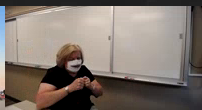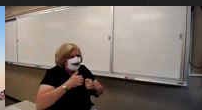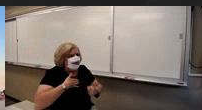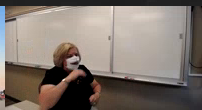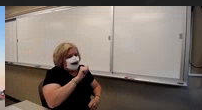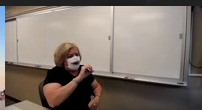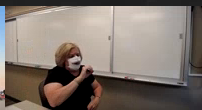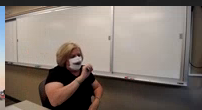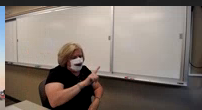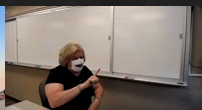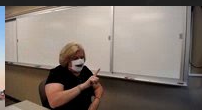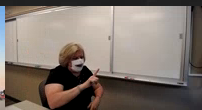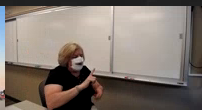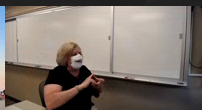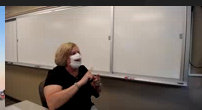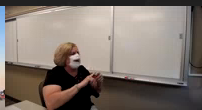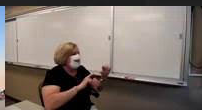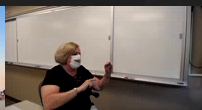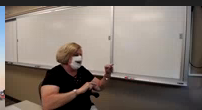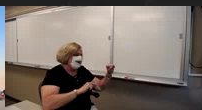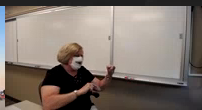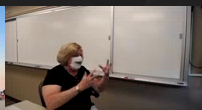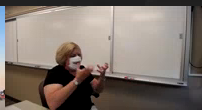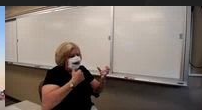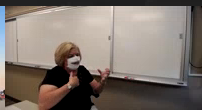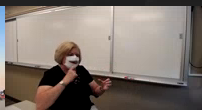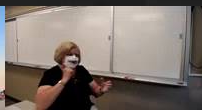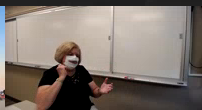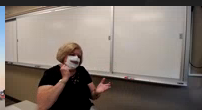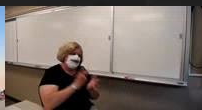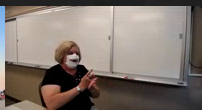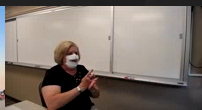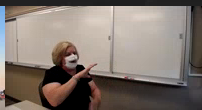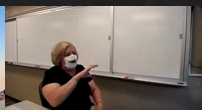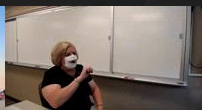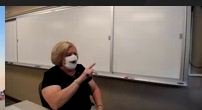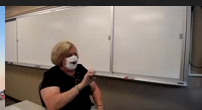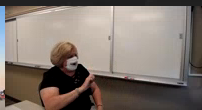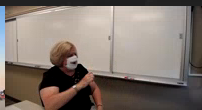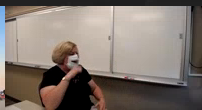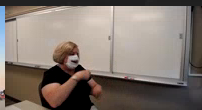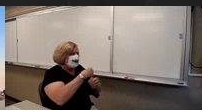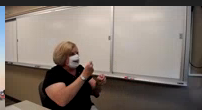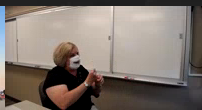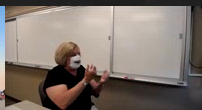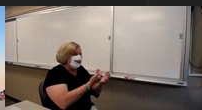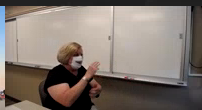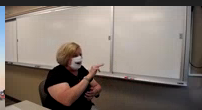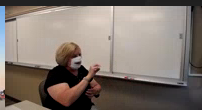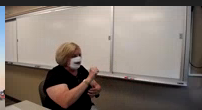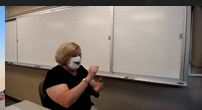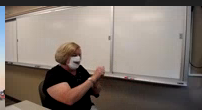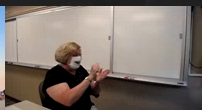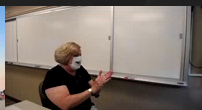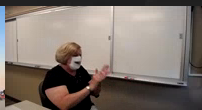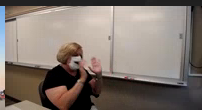but then Microsoft wanted me to verify a code. I had to create a new Microsoft account. And so